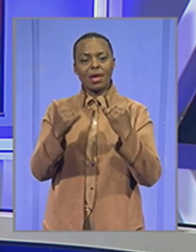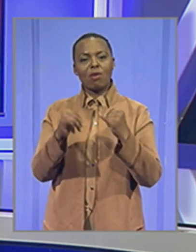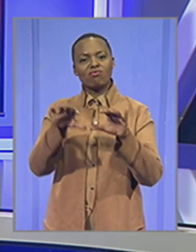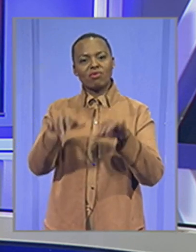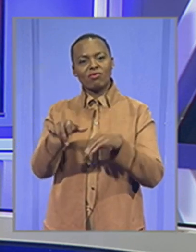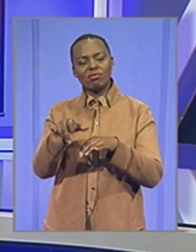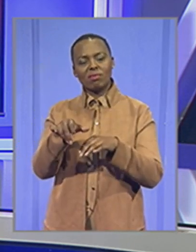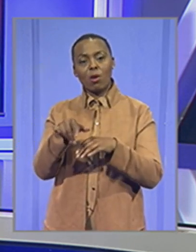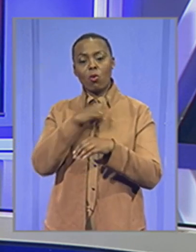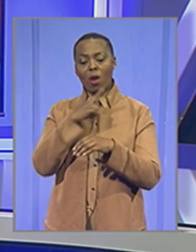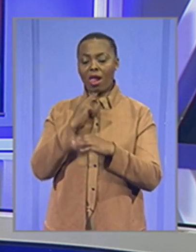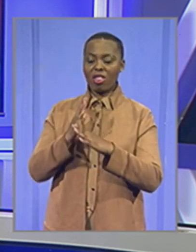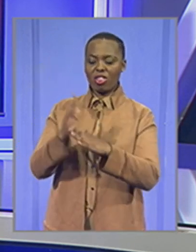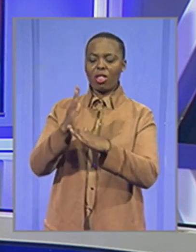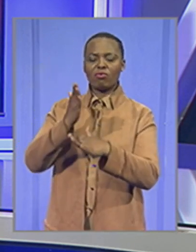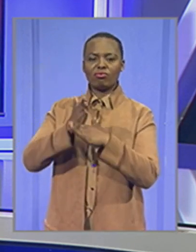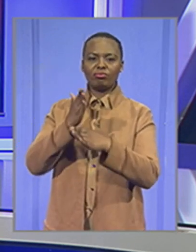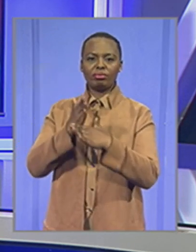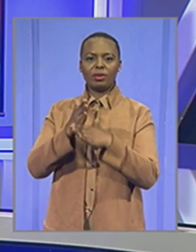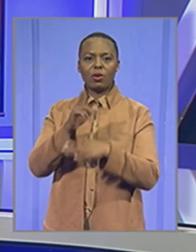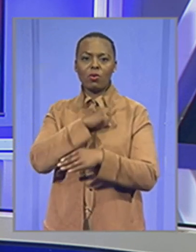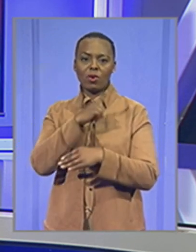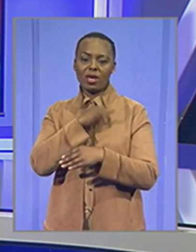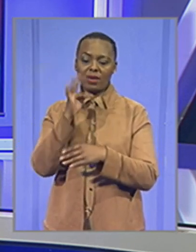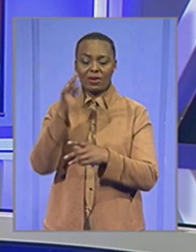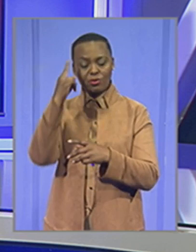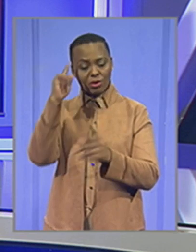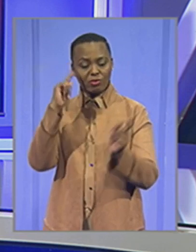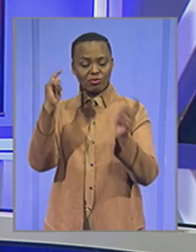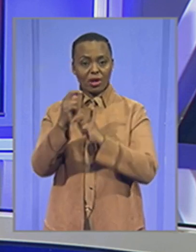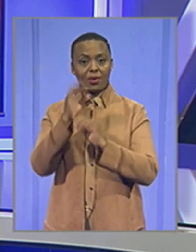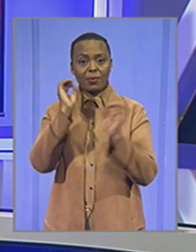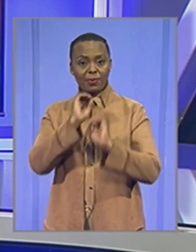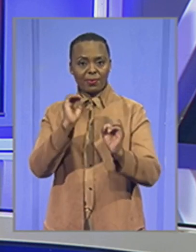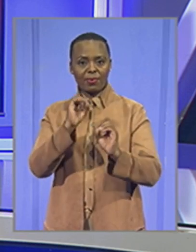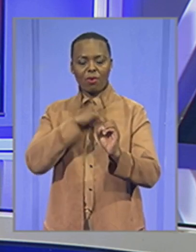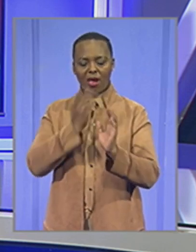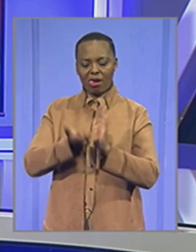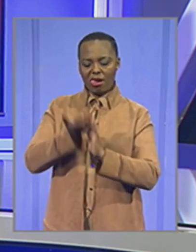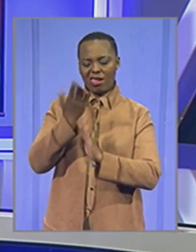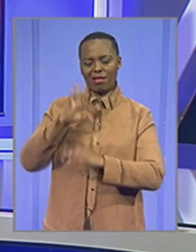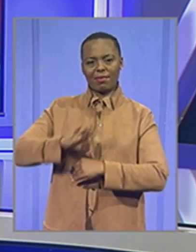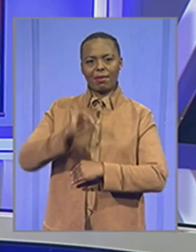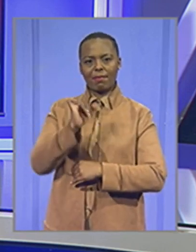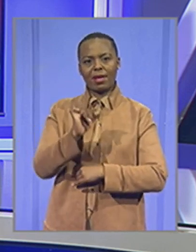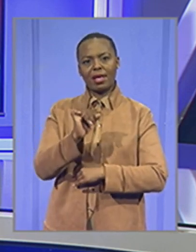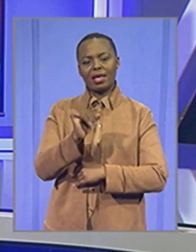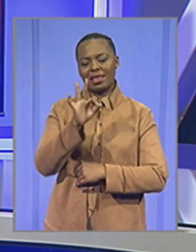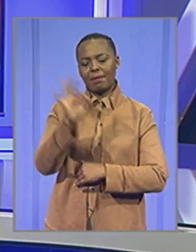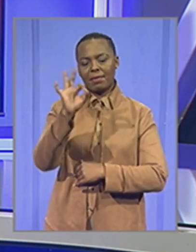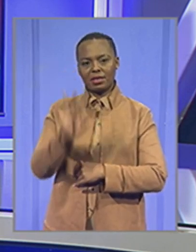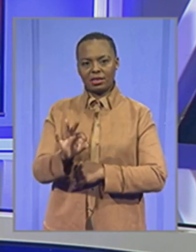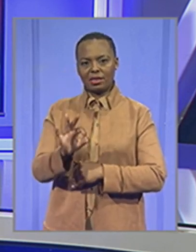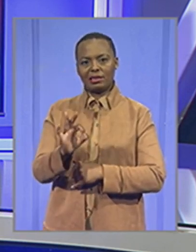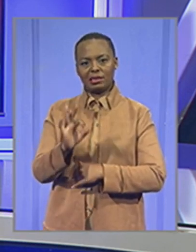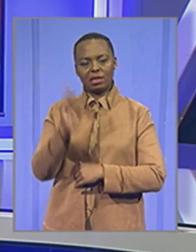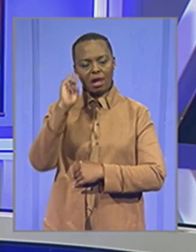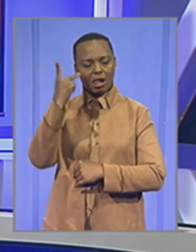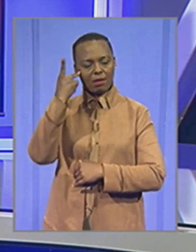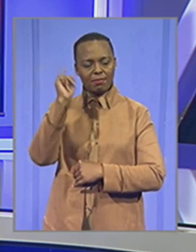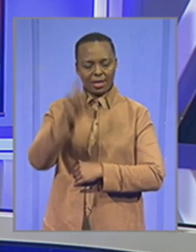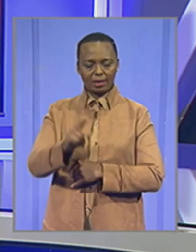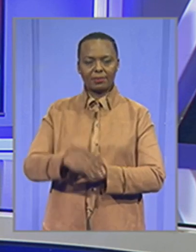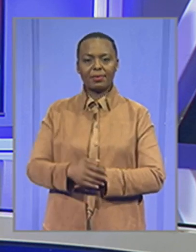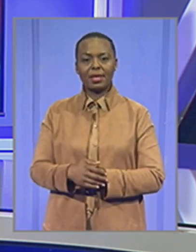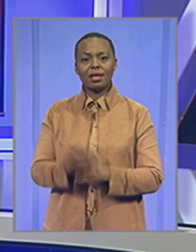e tlangala ditiro fa puso e sa fetole thebolelo ya yona ya koketso ya dituelo ya diperesente di le 3. Mekgatlo e batla